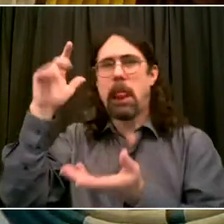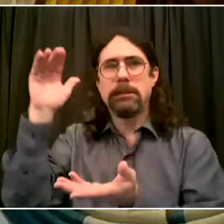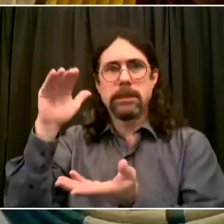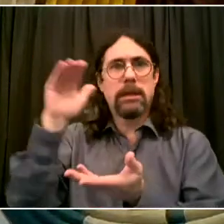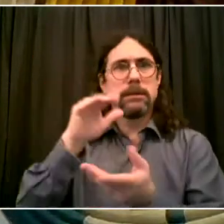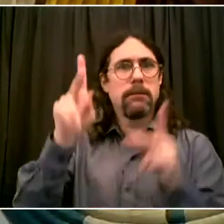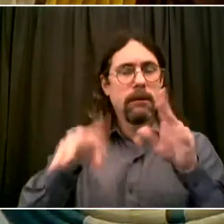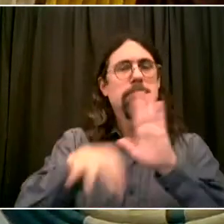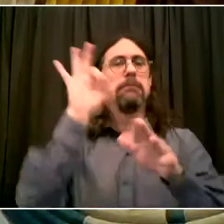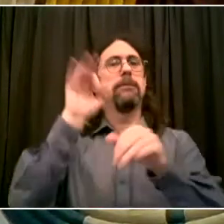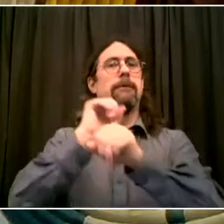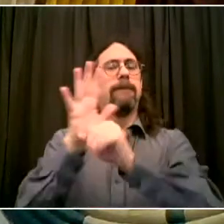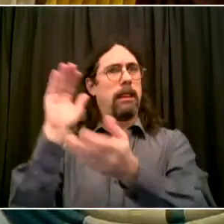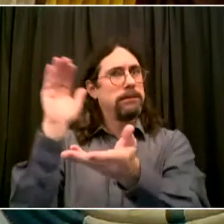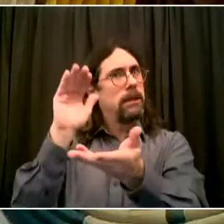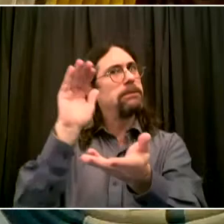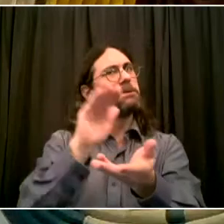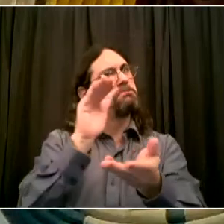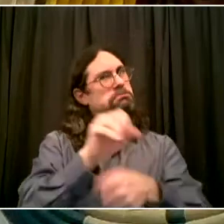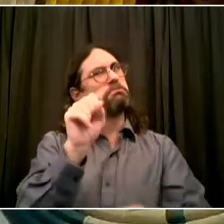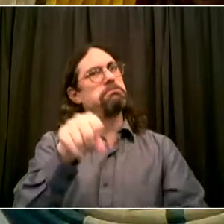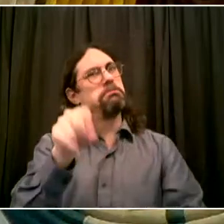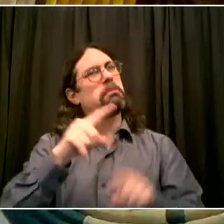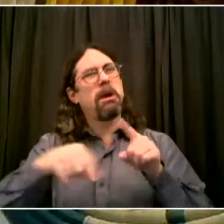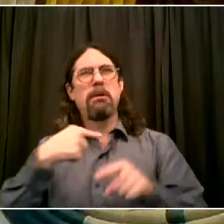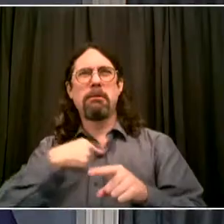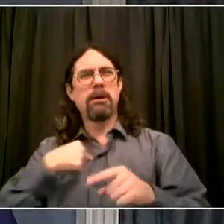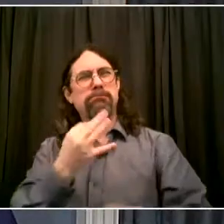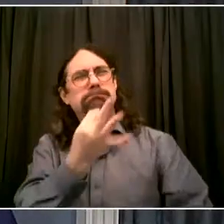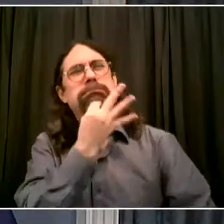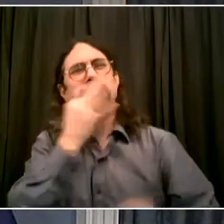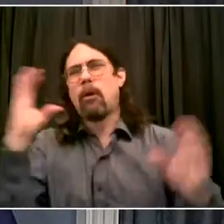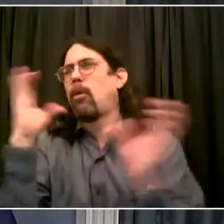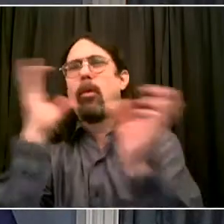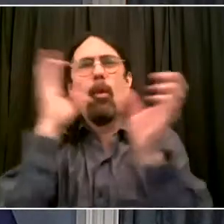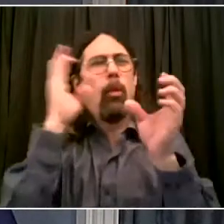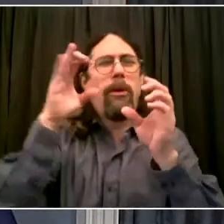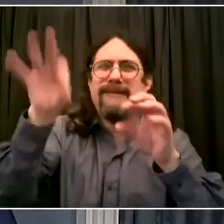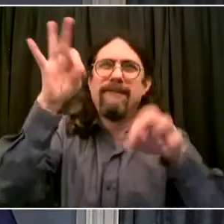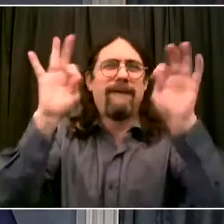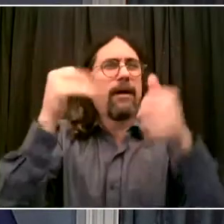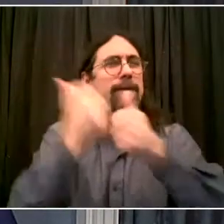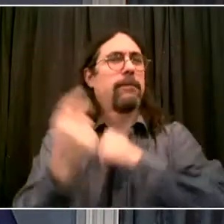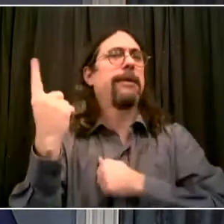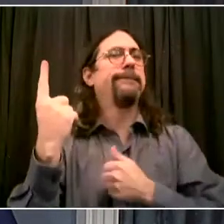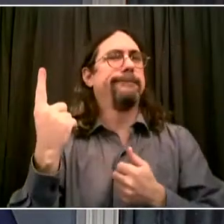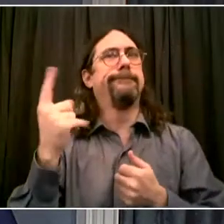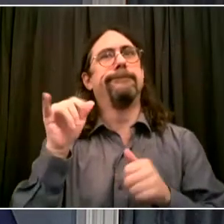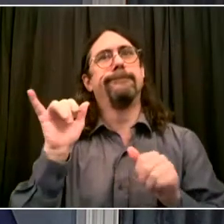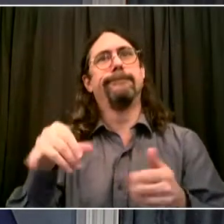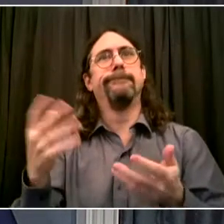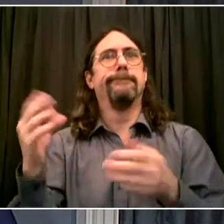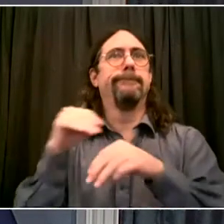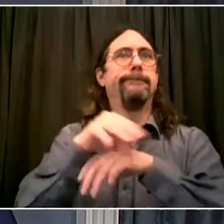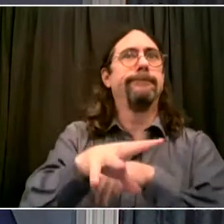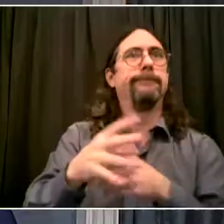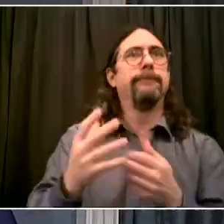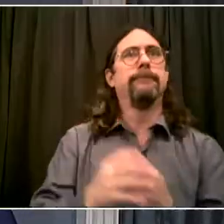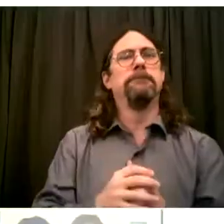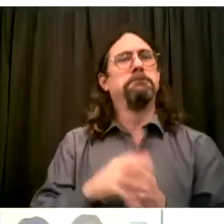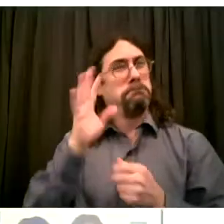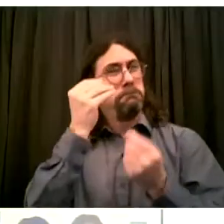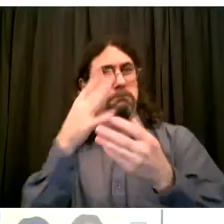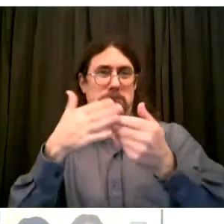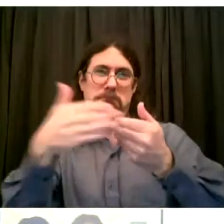that'll continue as we move forward. Thank you. Dr. Choksi. Thank you very much. Yes, I just wanted to add,